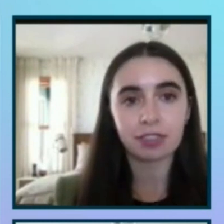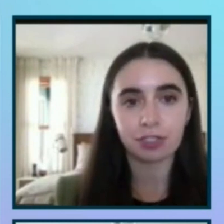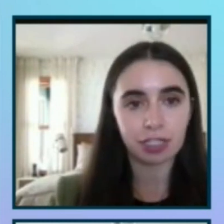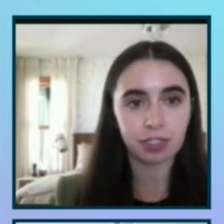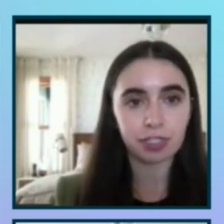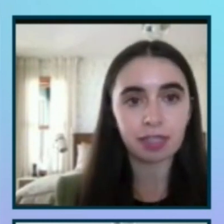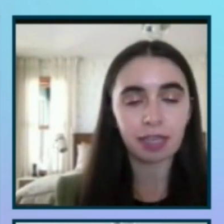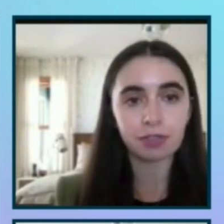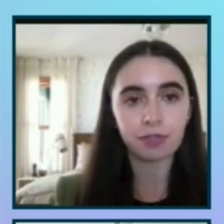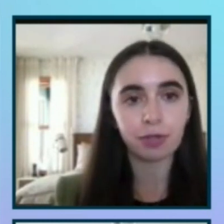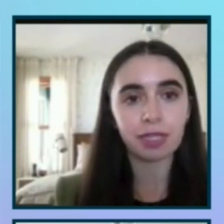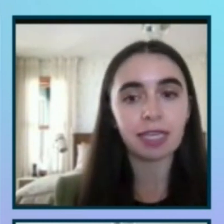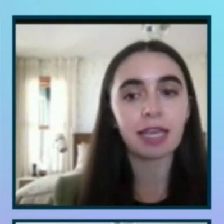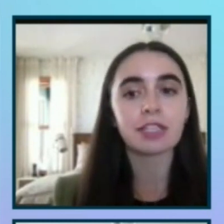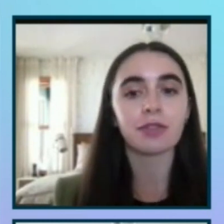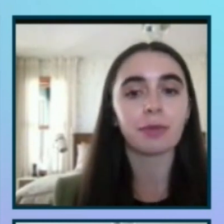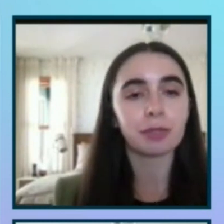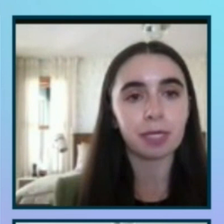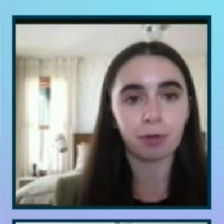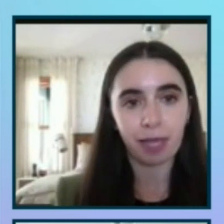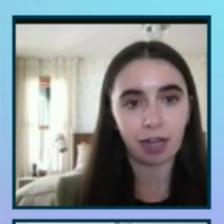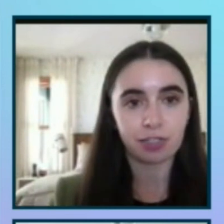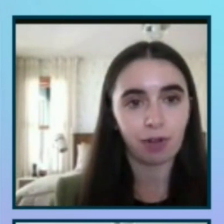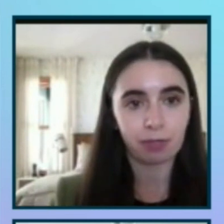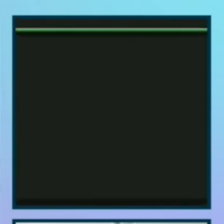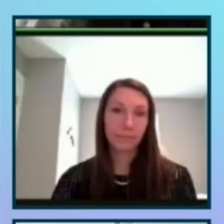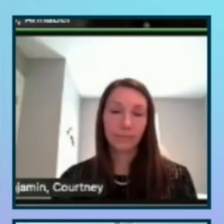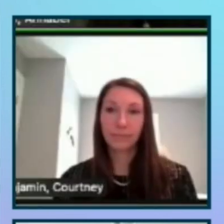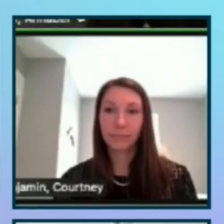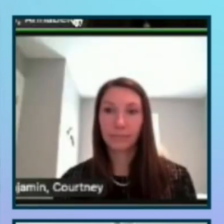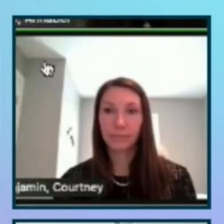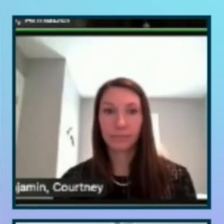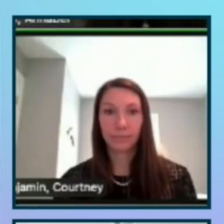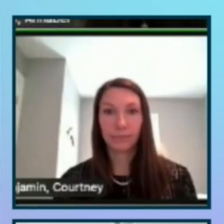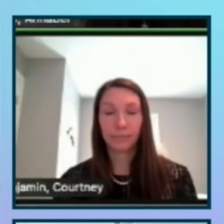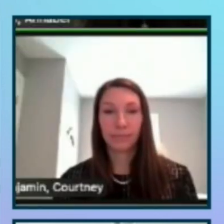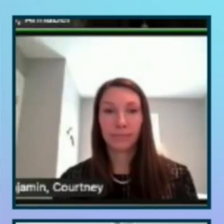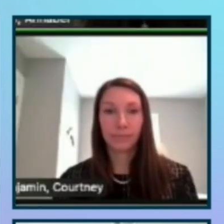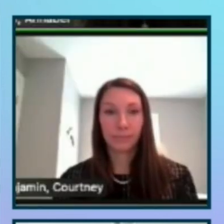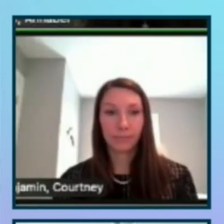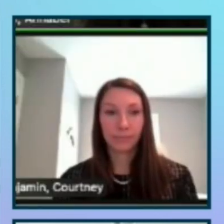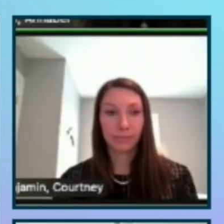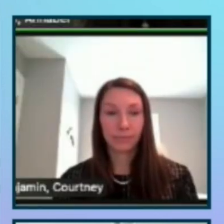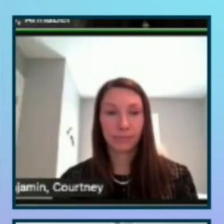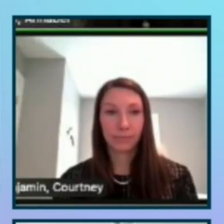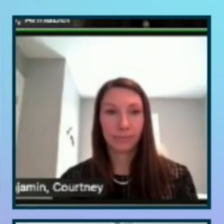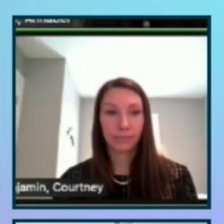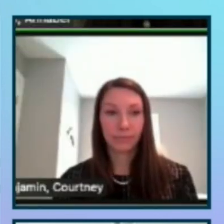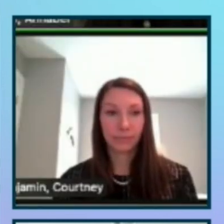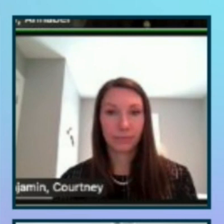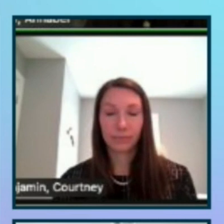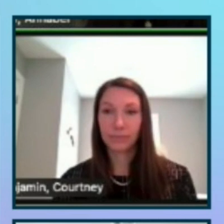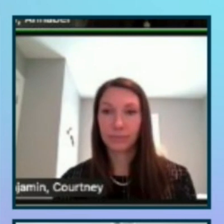hotkeys or gestures that they use frequently so that we could be prepared to replicate these if they ask for them during the test.